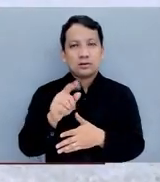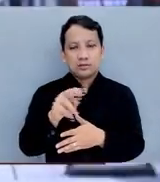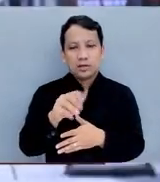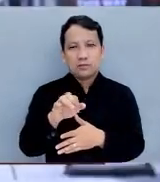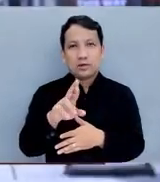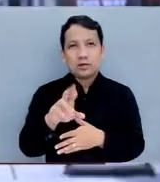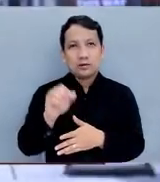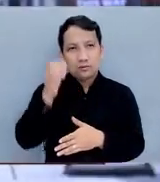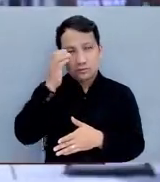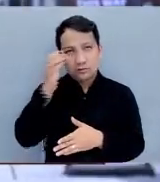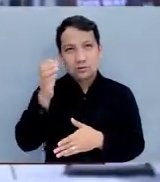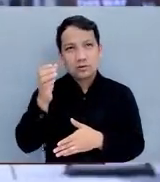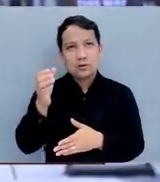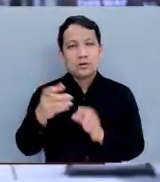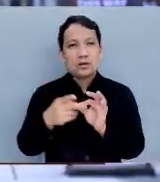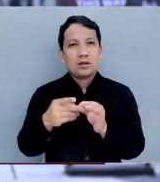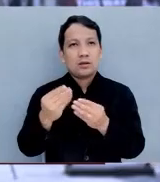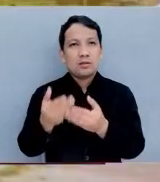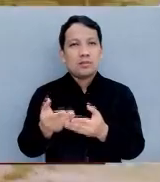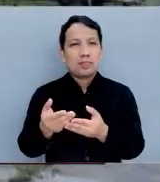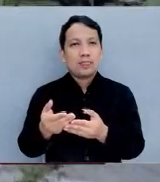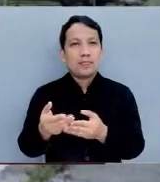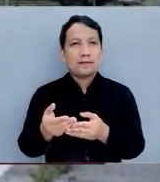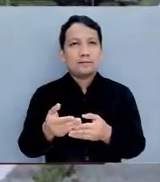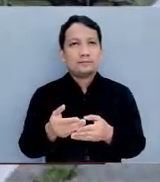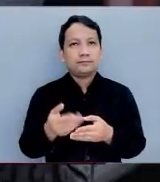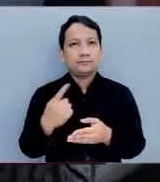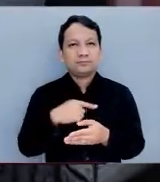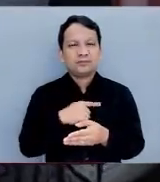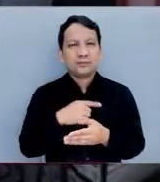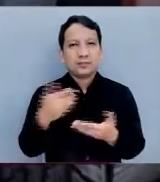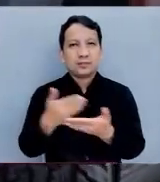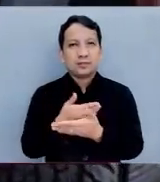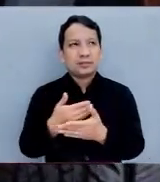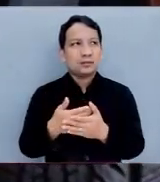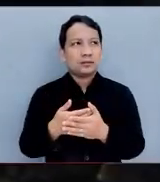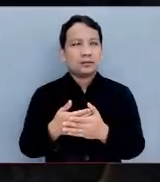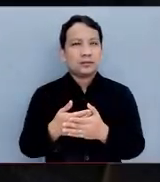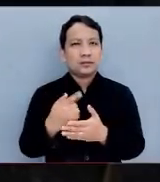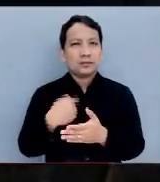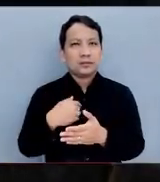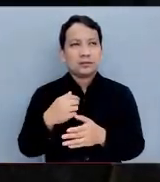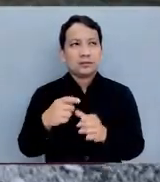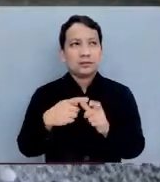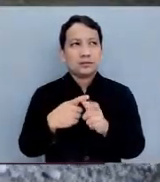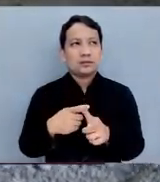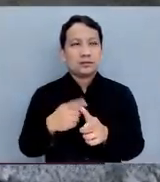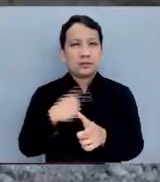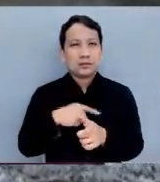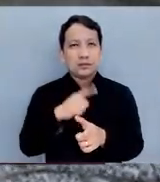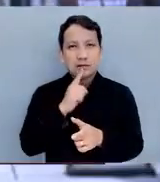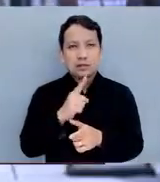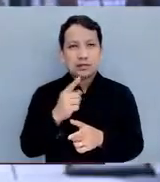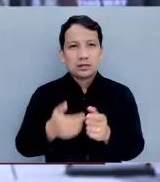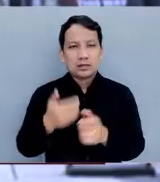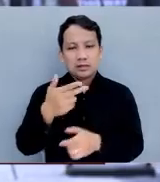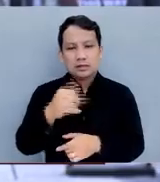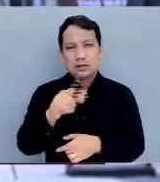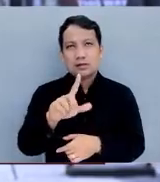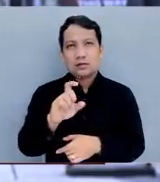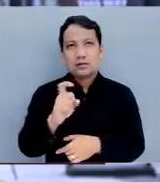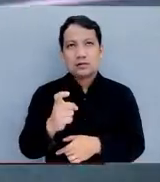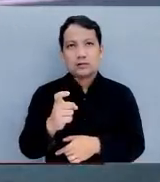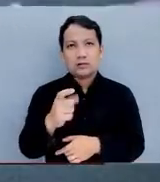concept. We also gave a sneak peek of our latest Gazoo Racing model, which is the Hilux